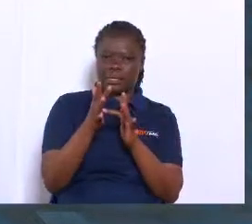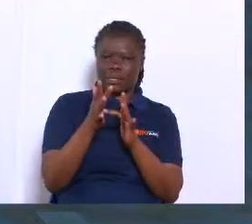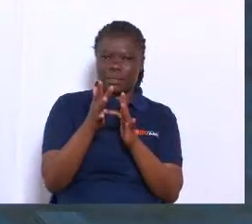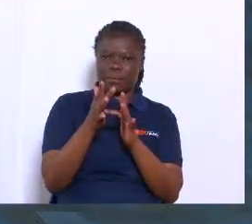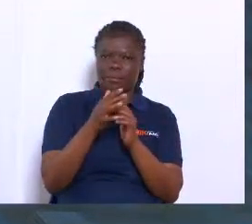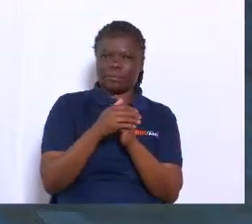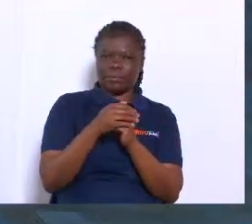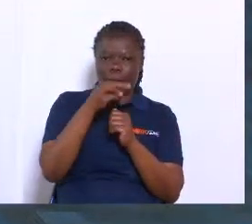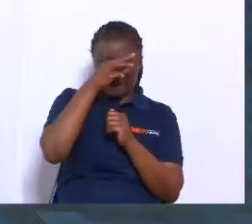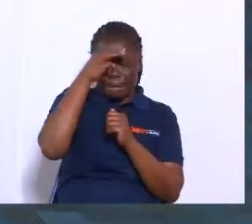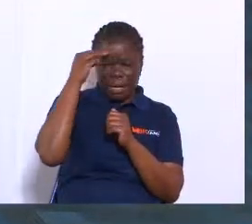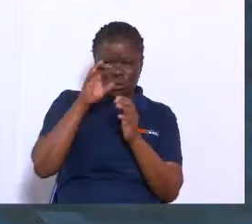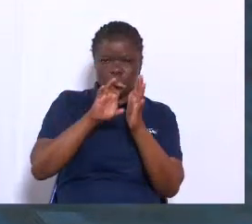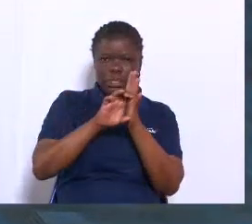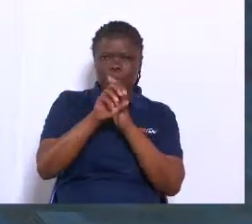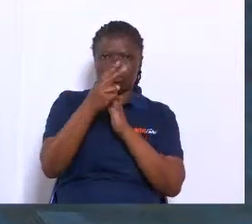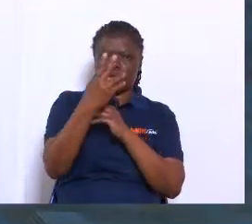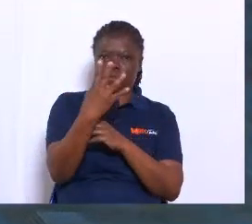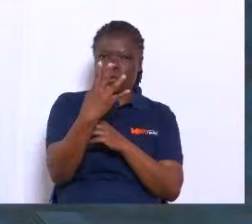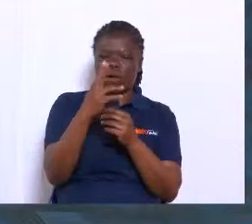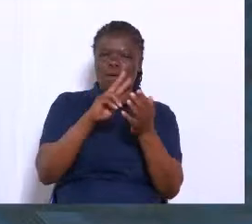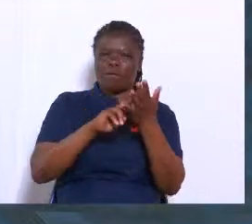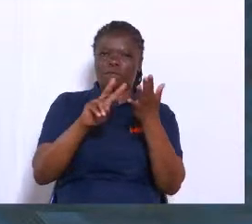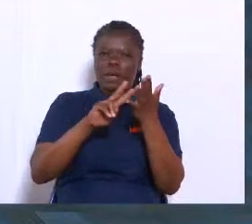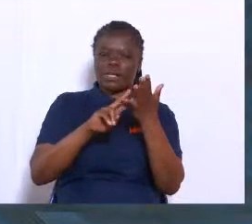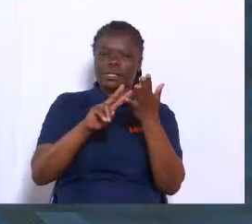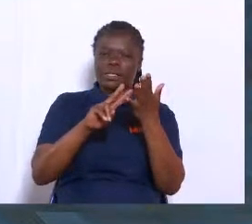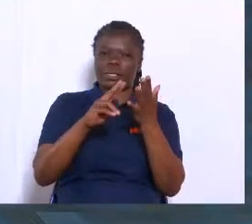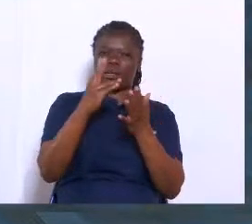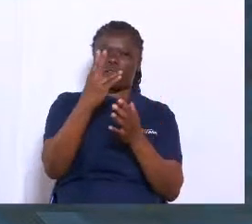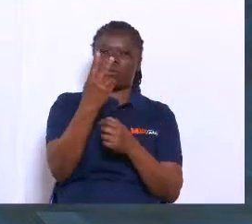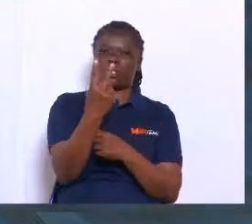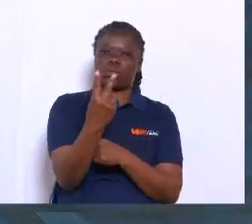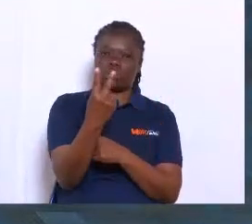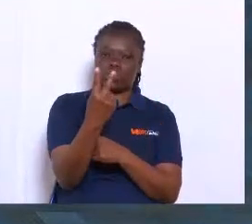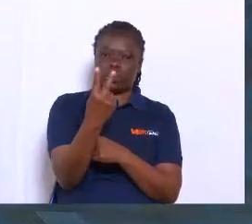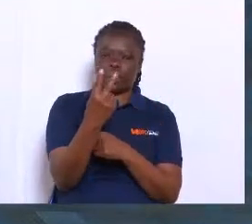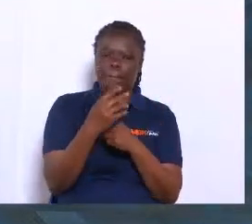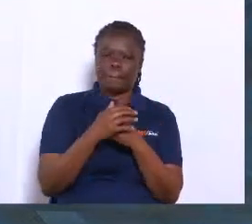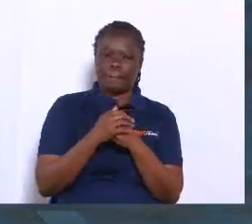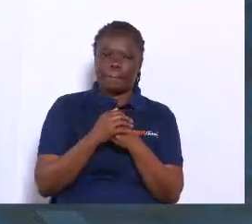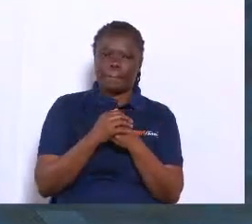Matthew 24, as I look at verse 42.